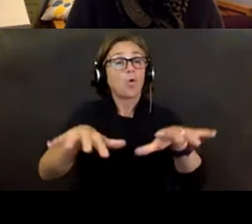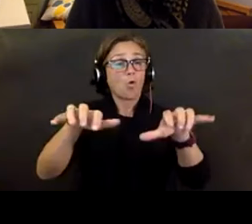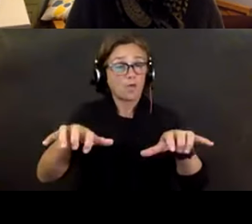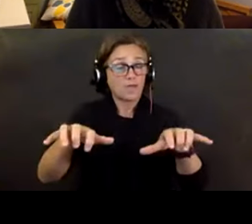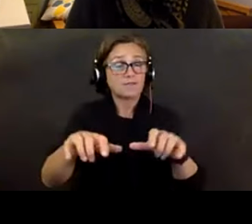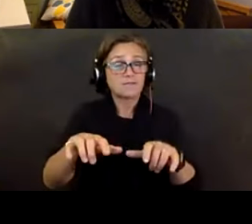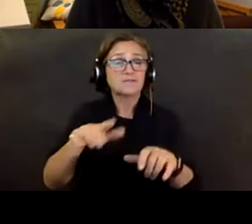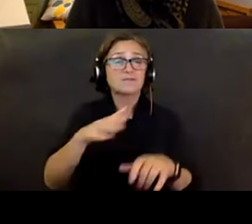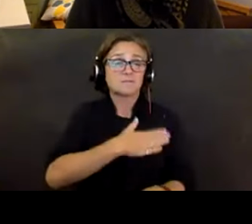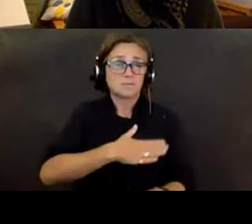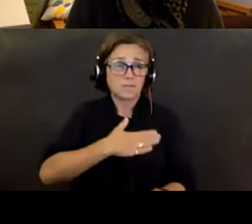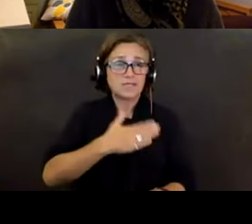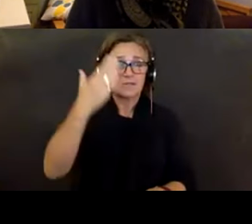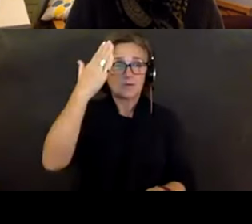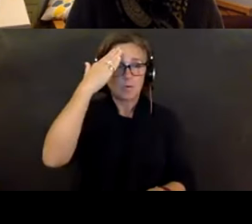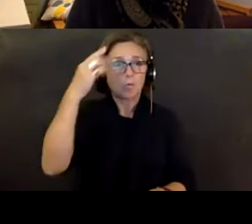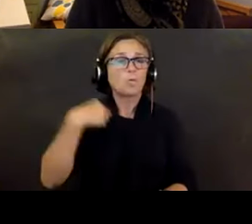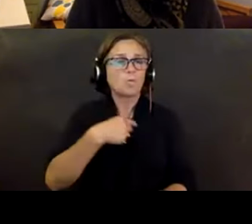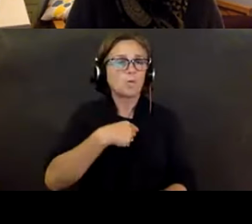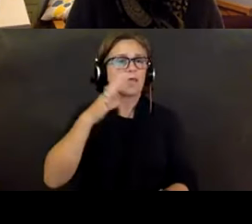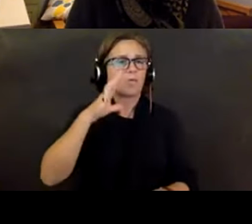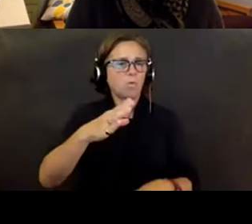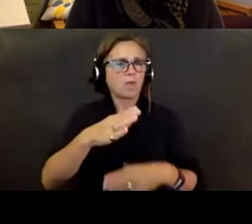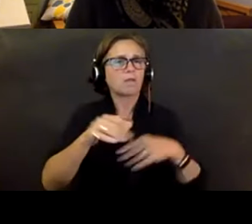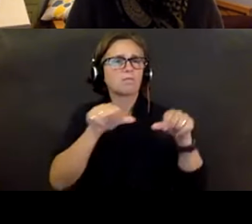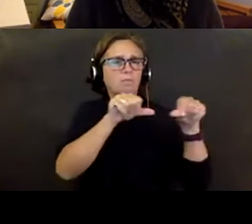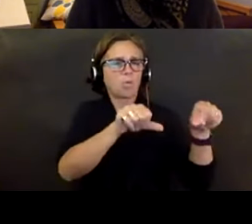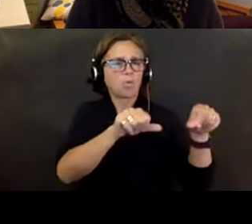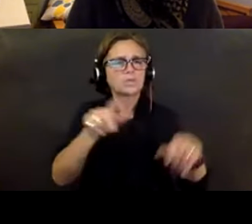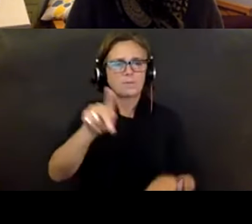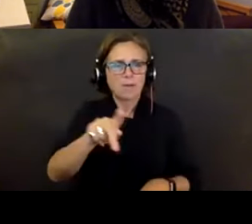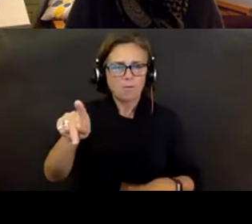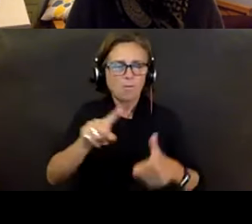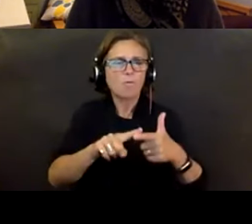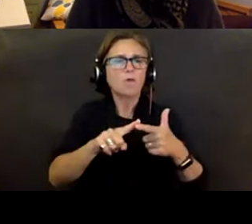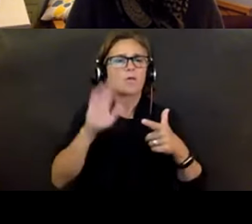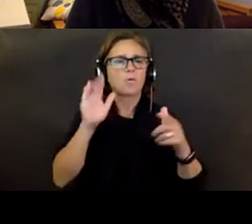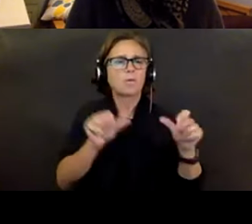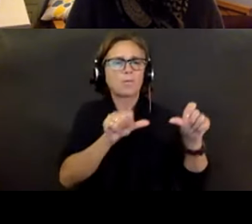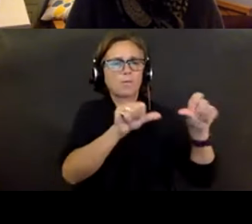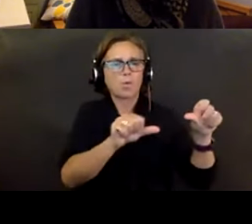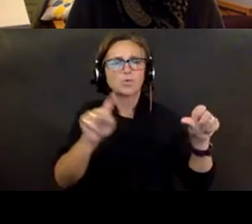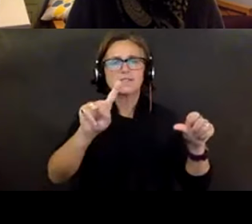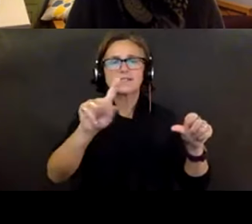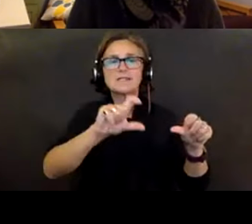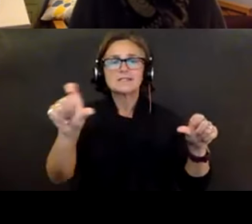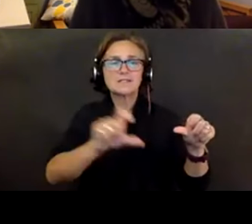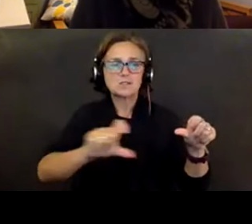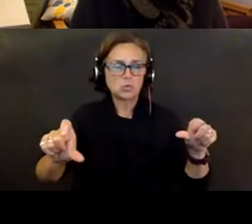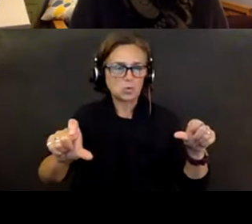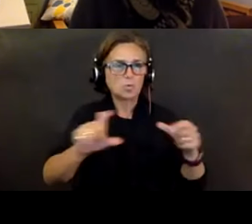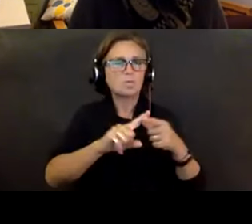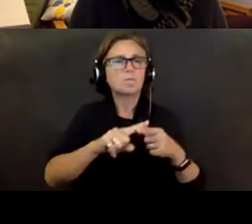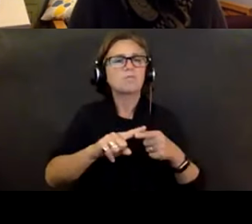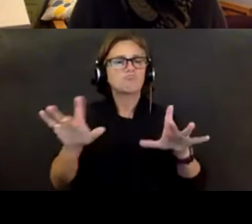to put up the slides and this recording of this Zoom on our Parent University